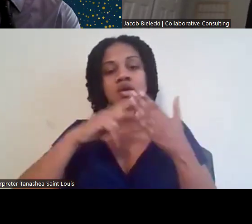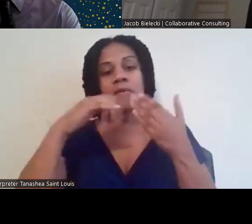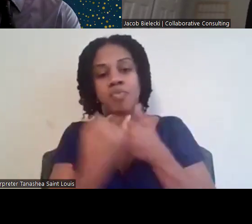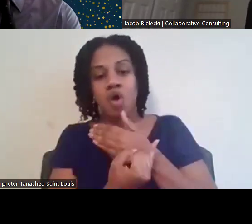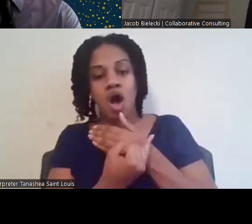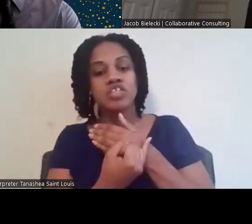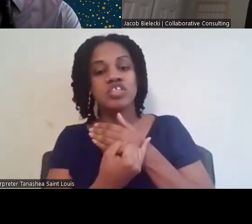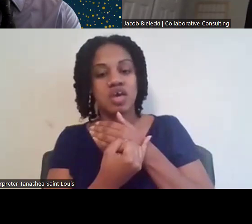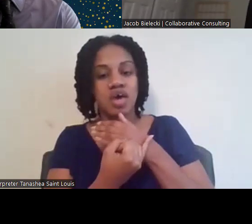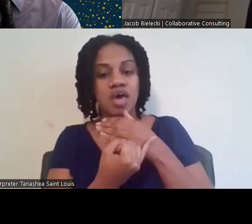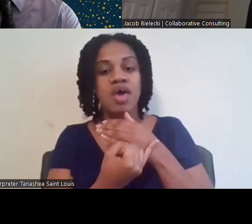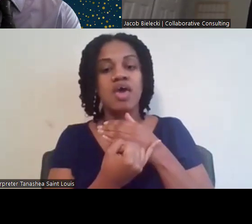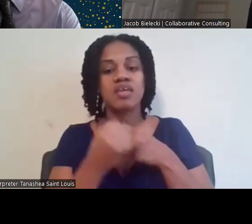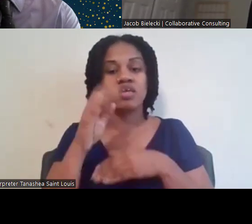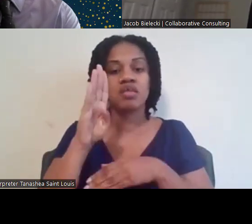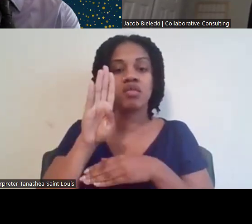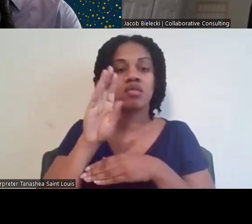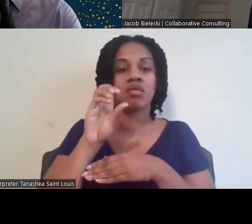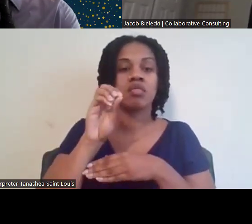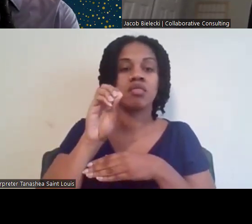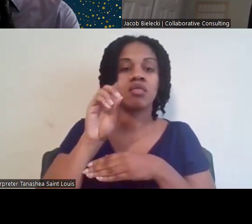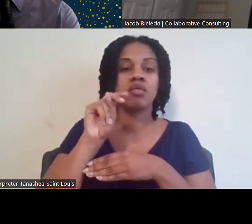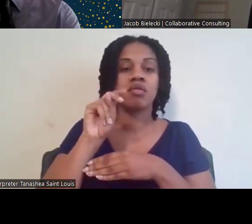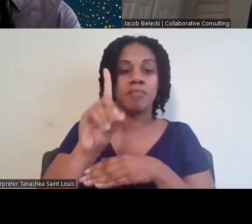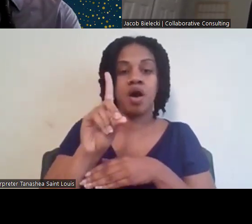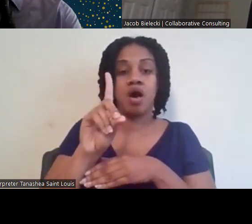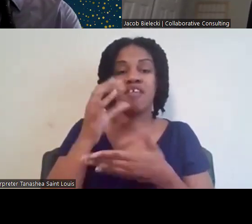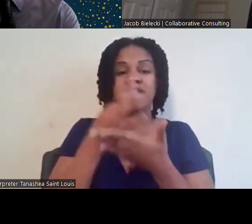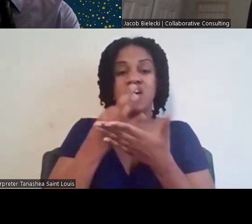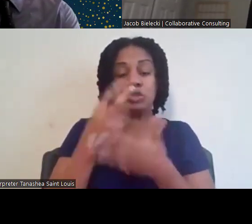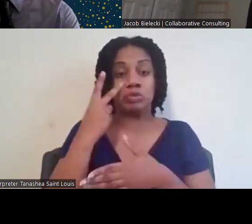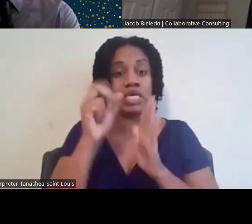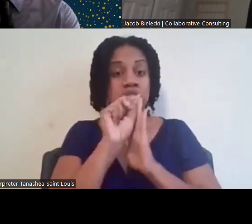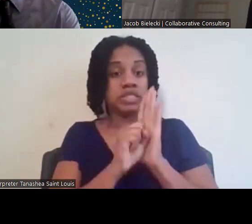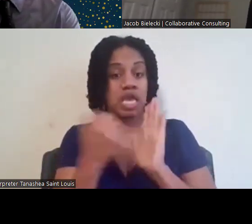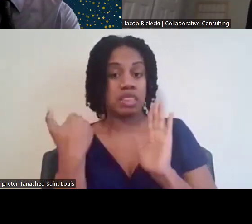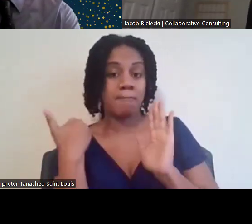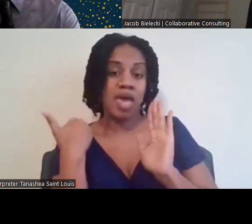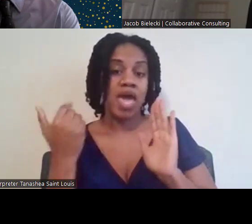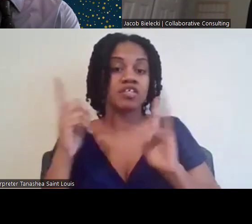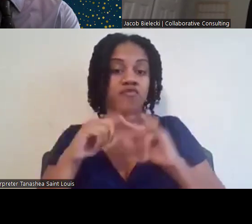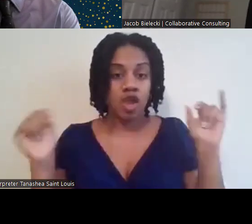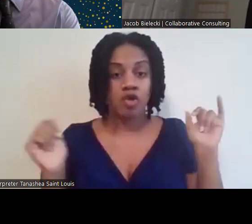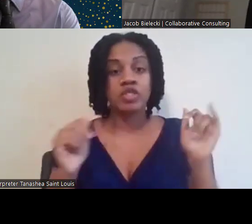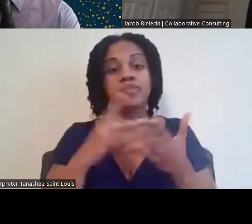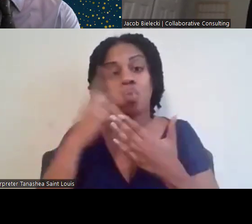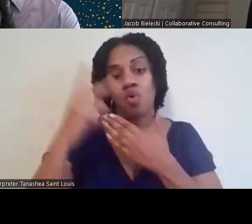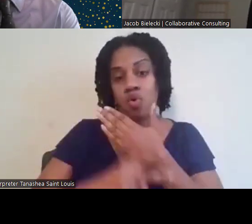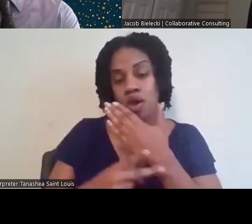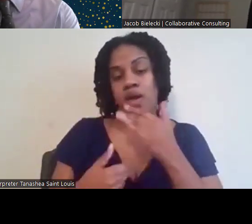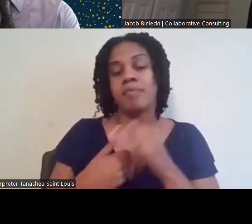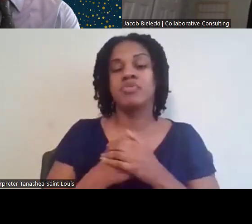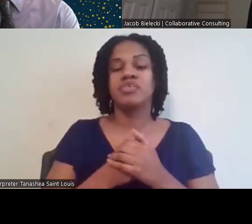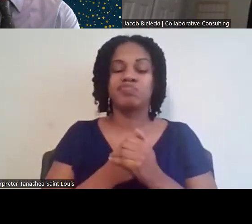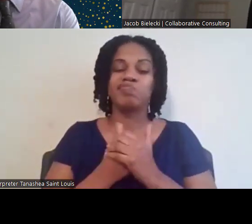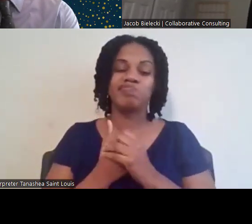funds, you know, bond acts. I know we've seen that in the state in the past for various programs. So, you